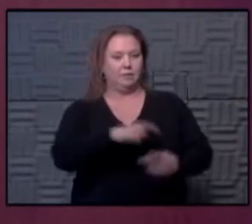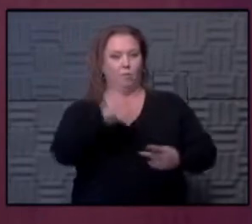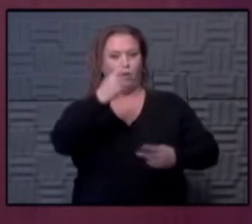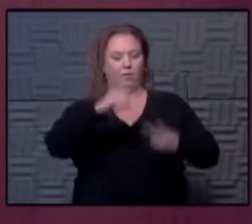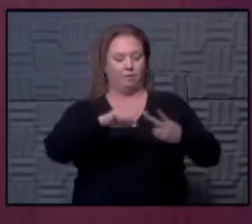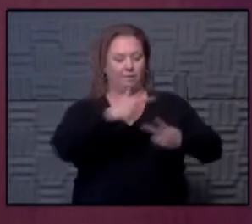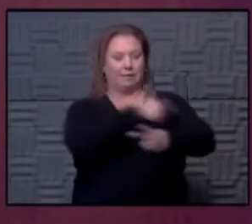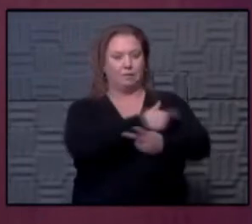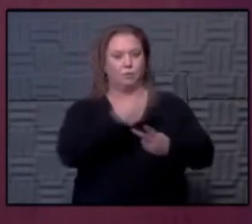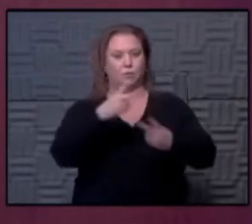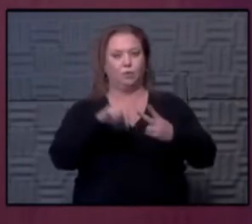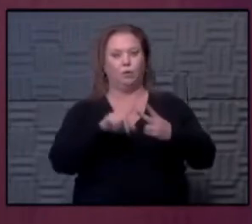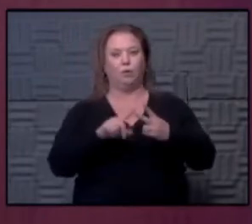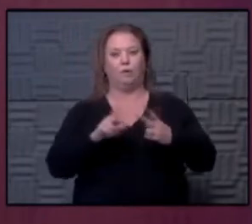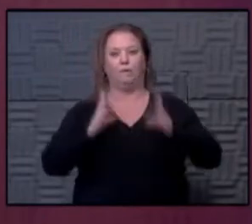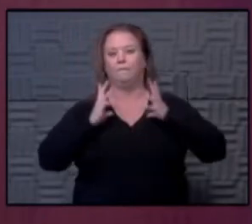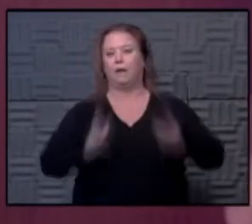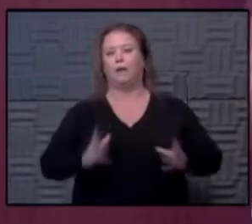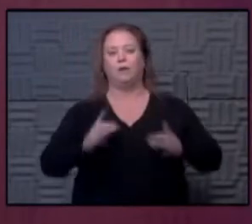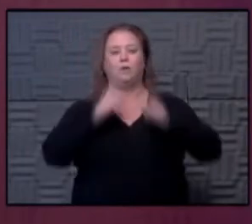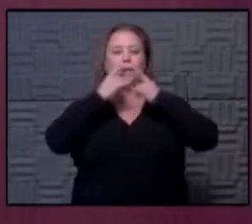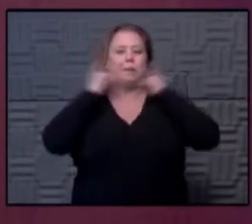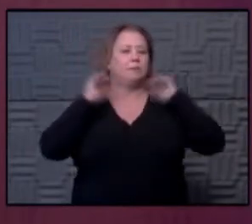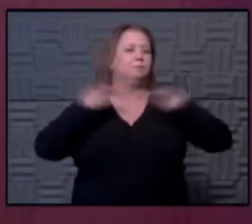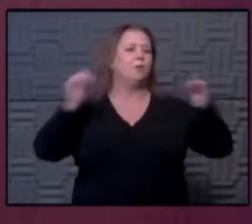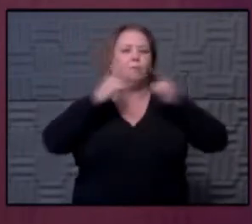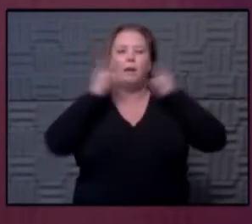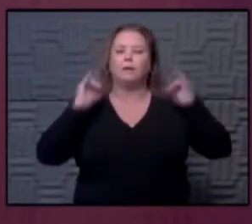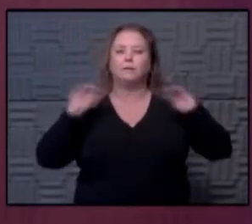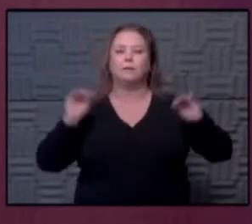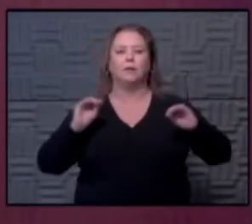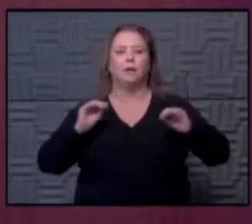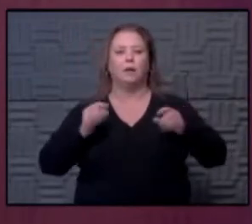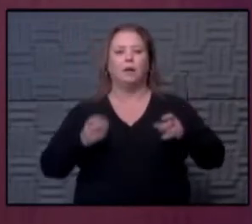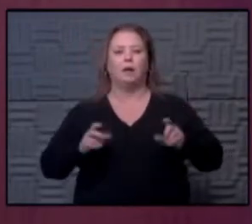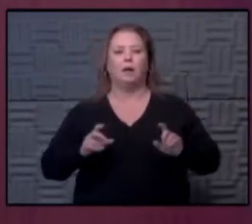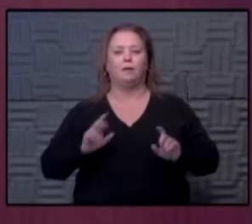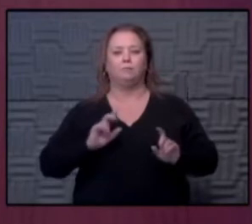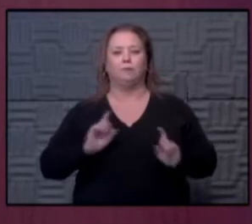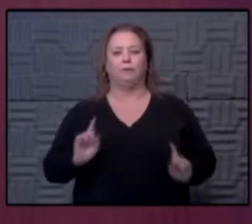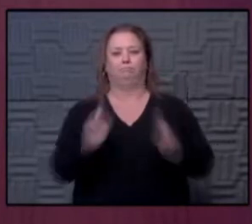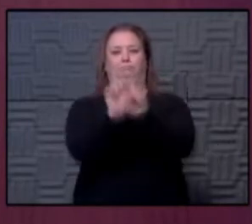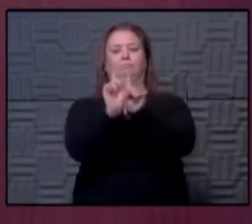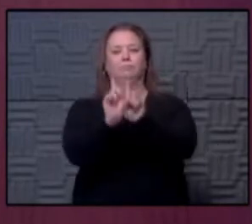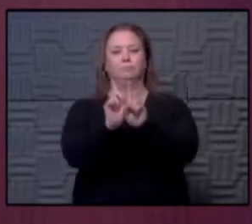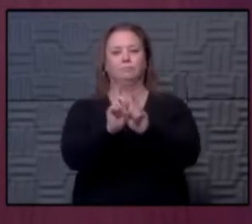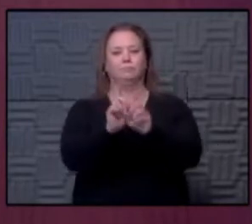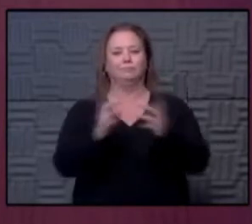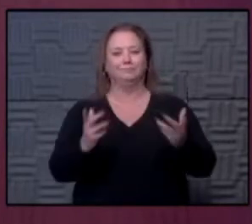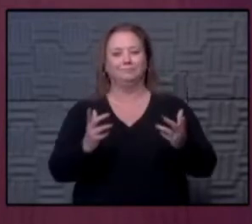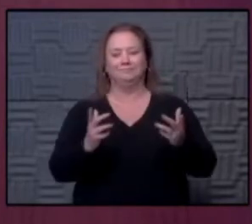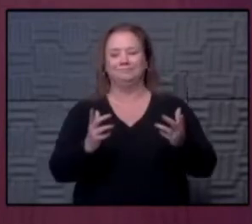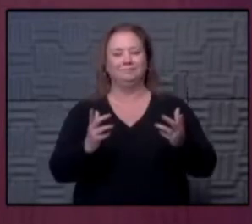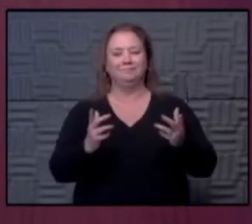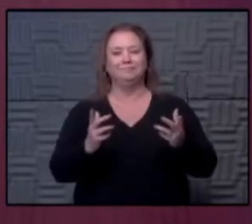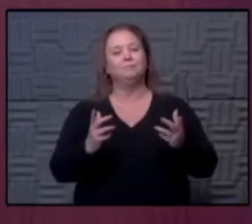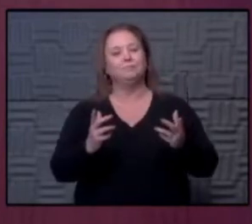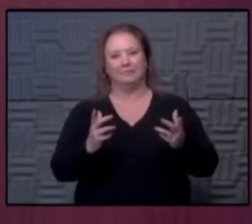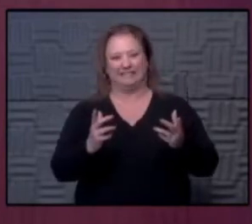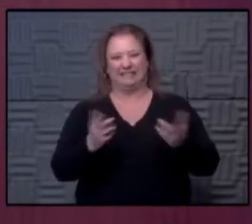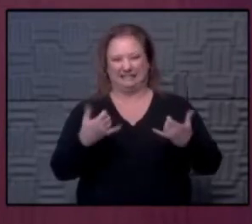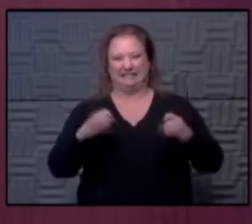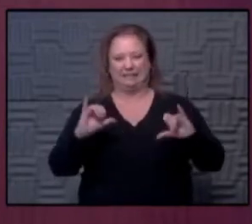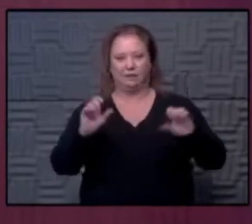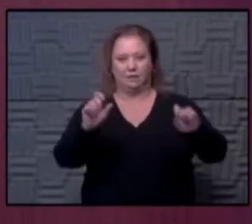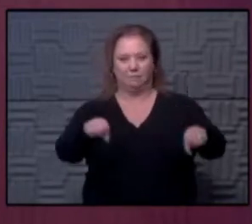vaccines, you're done. You can run around without your mask. I can run up and stand next to Dr. Wild, but there is